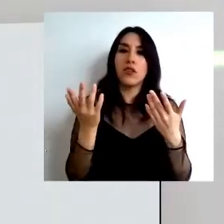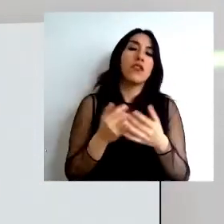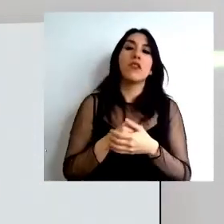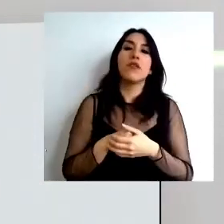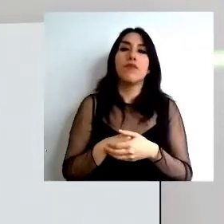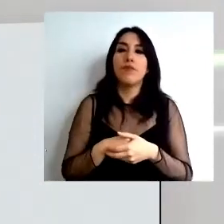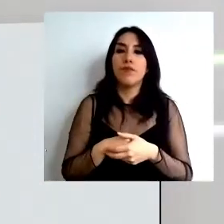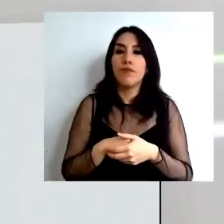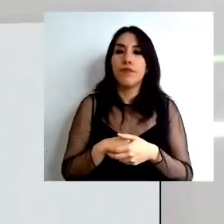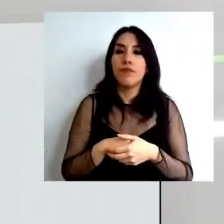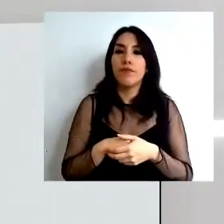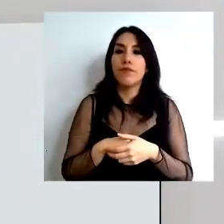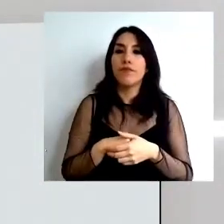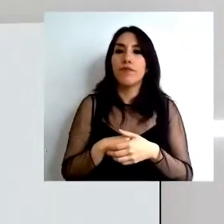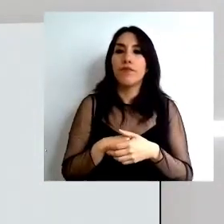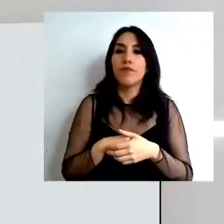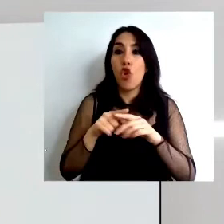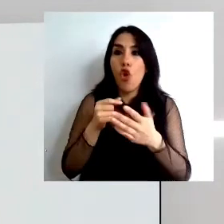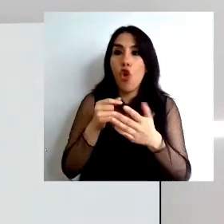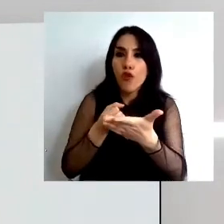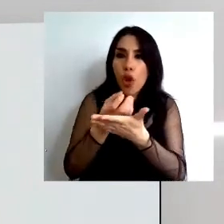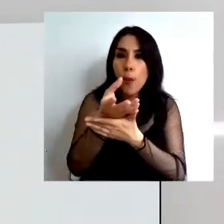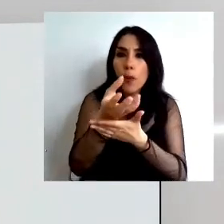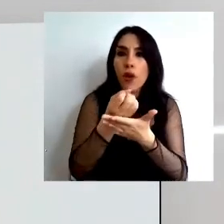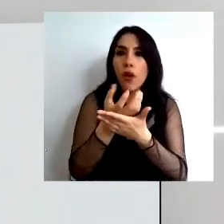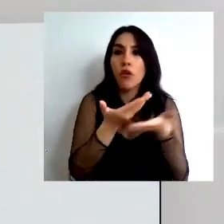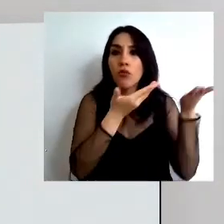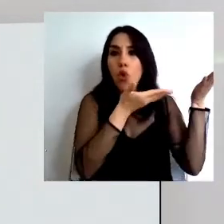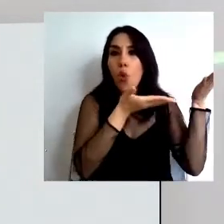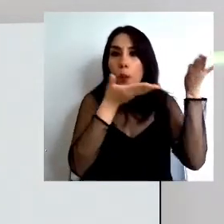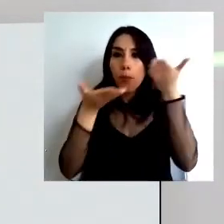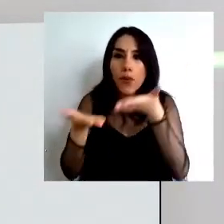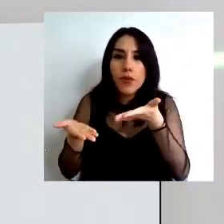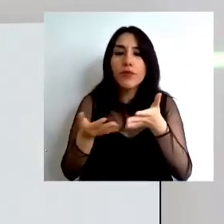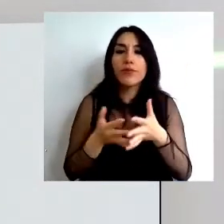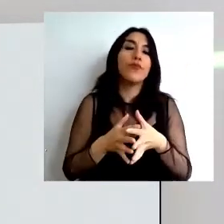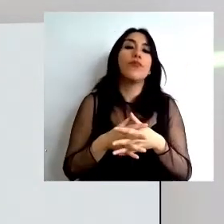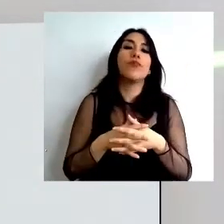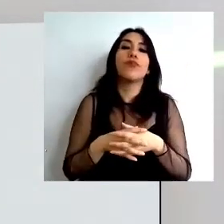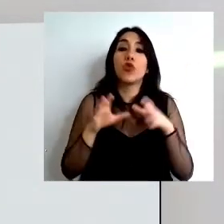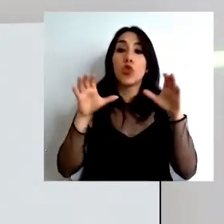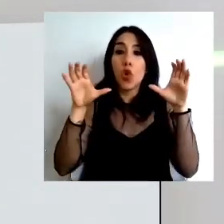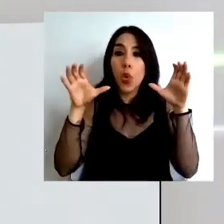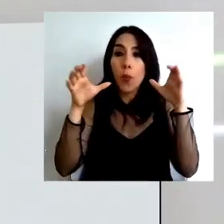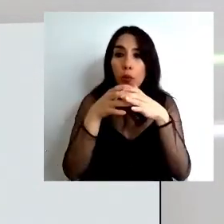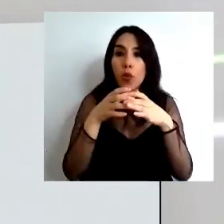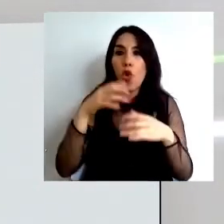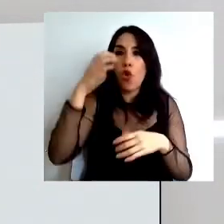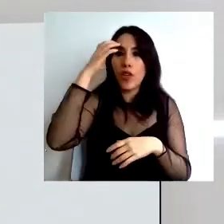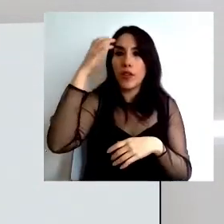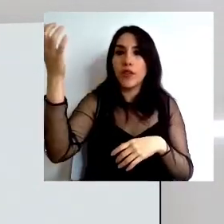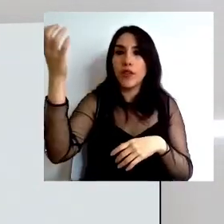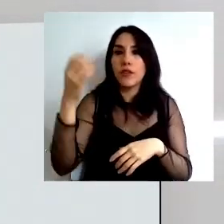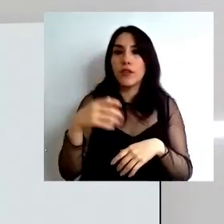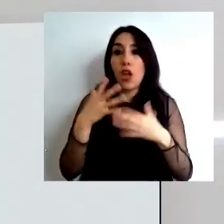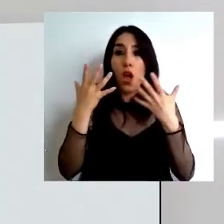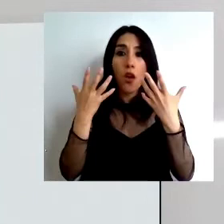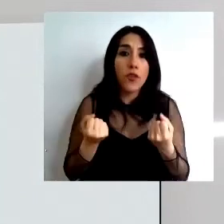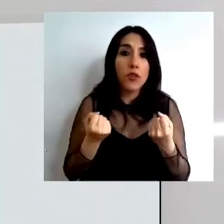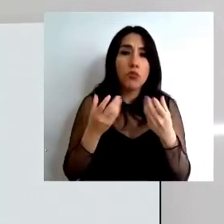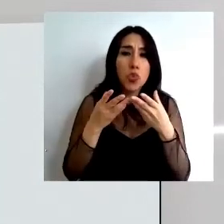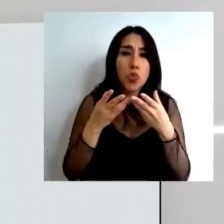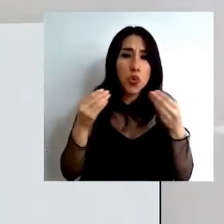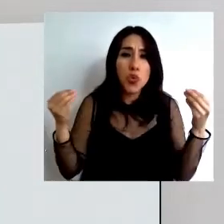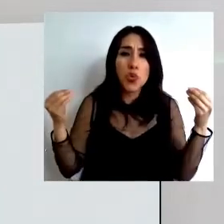But a lot of companies, profit companies, are clients of us. But our goal is that they